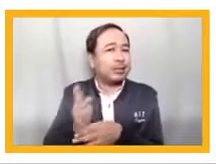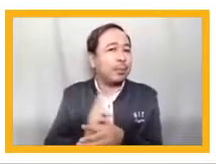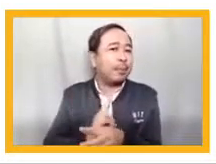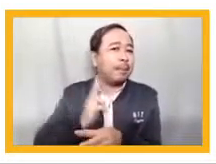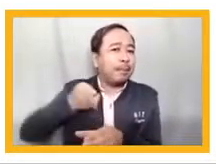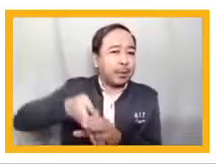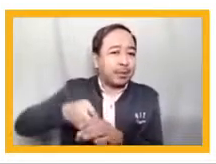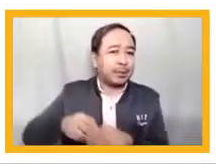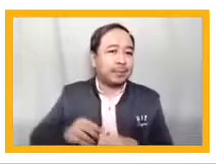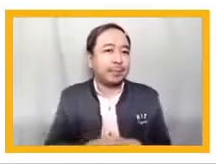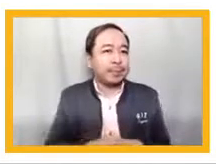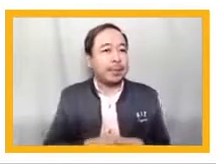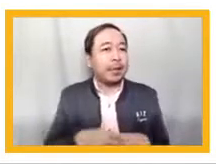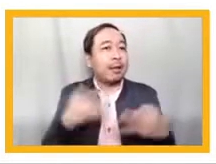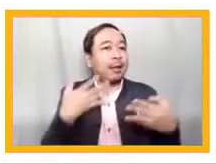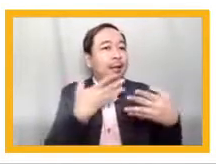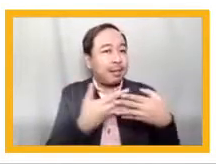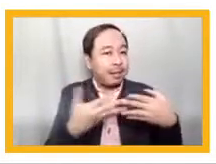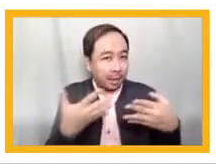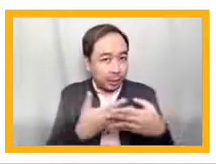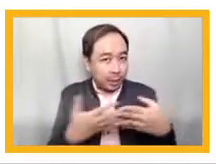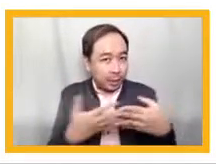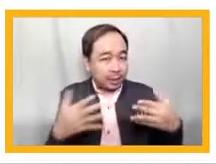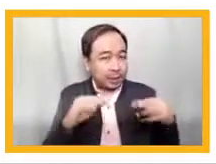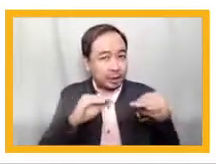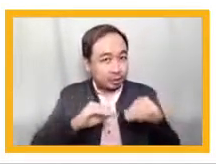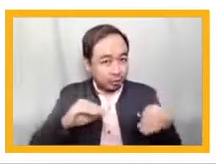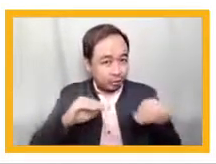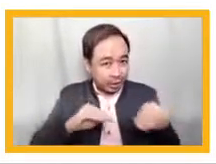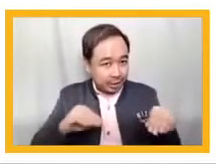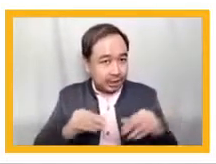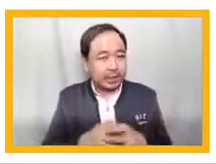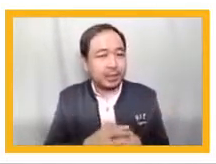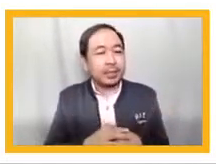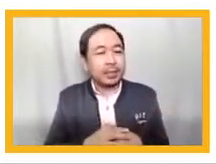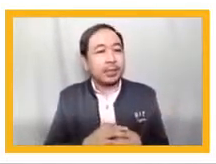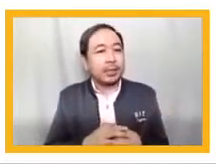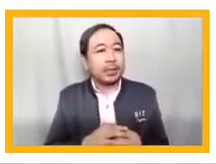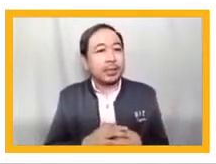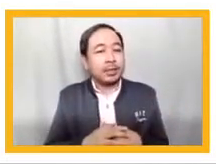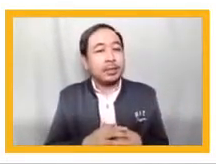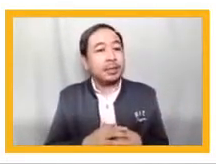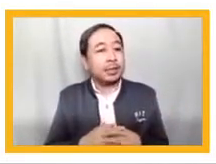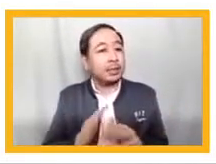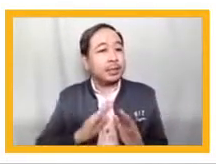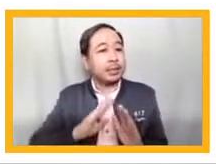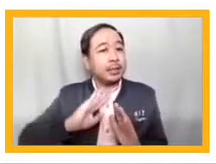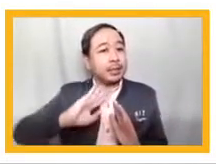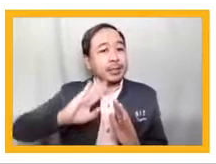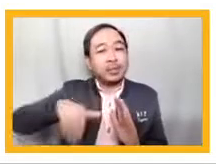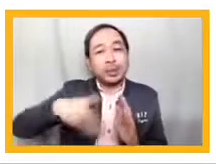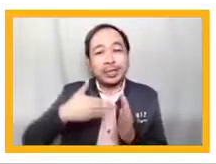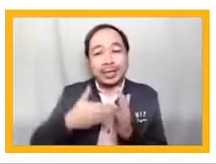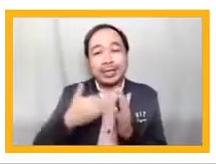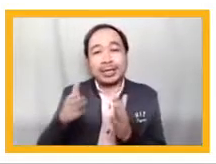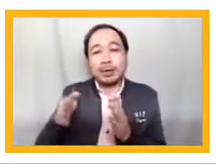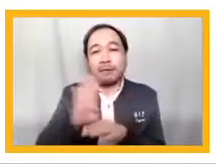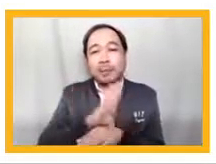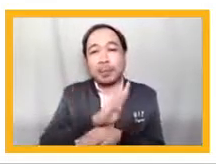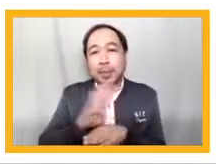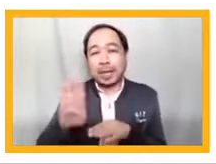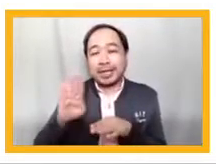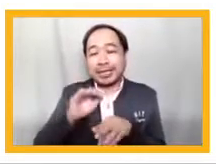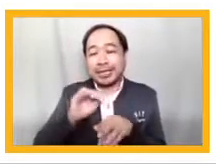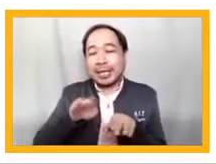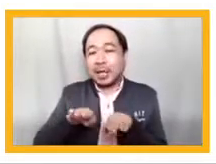language training centers and the center for training enterprise and employees also